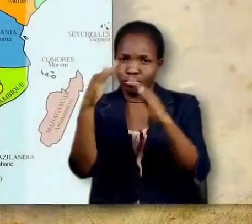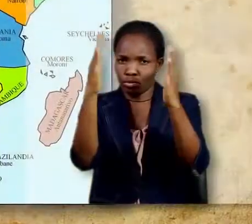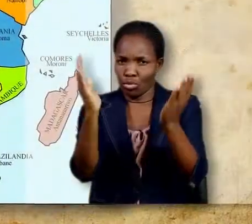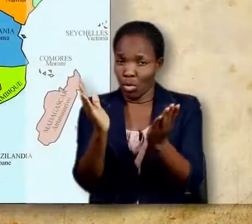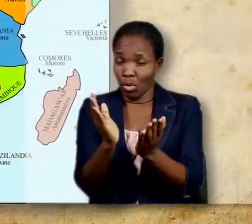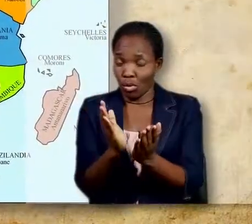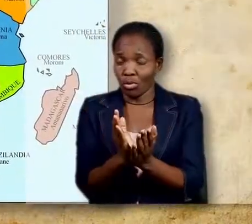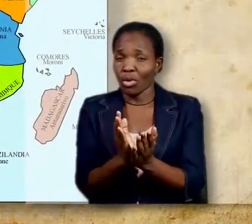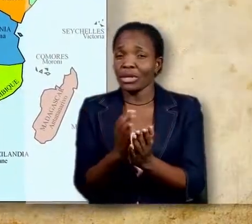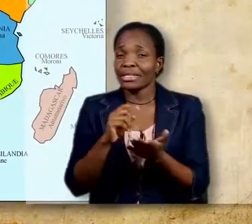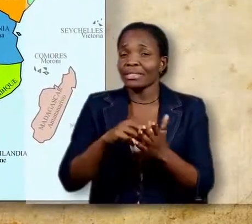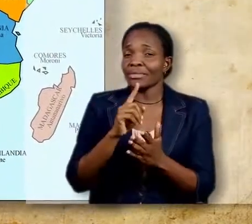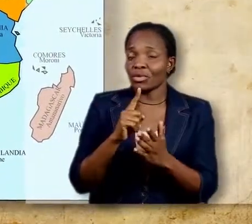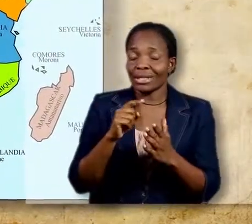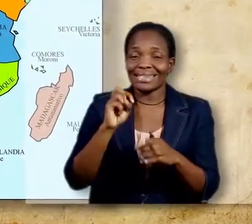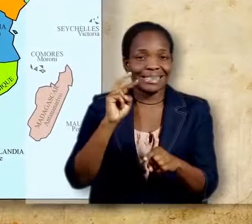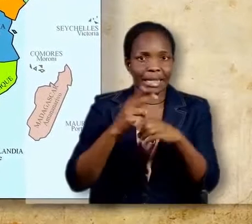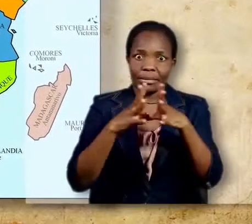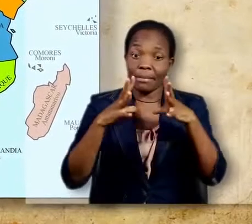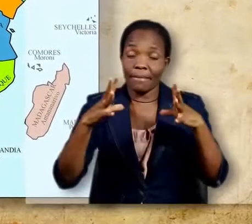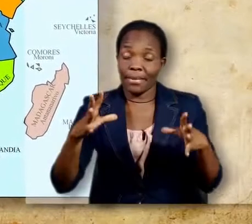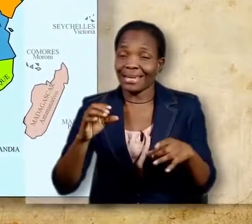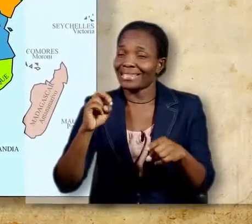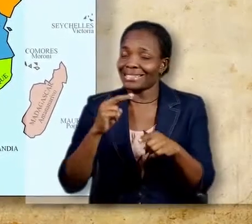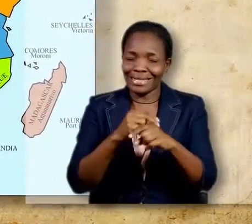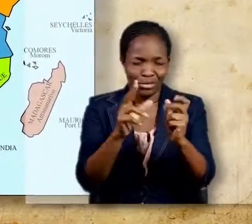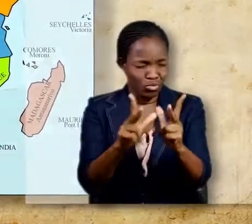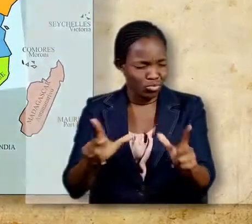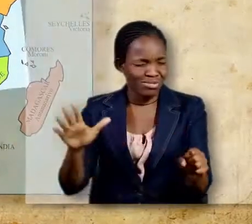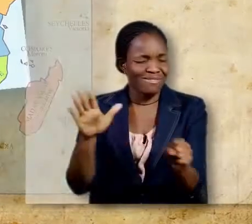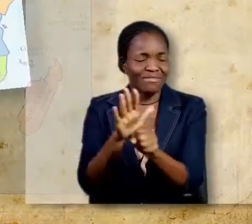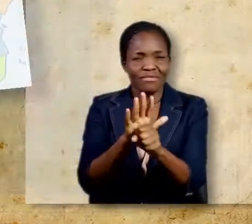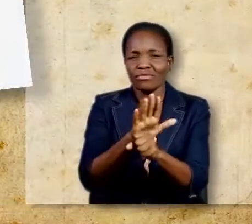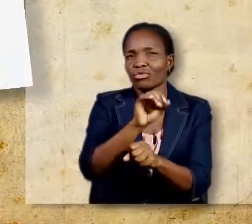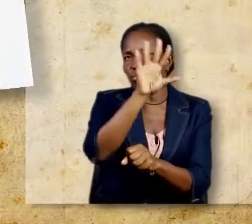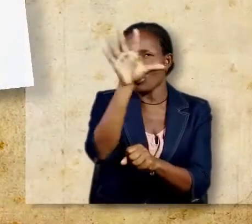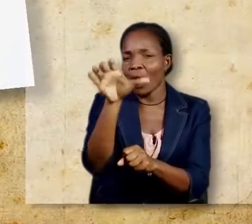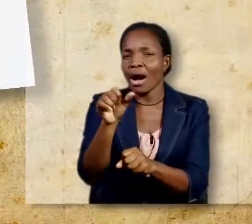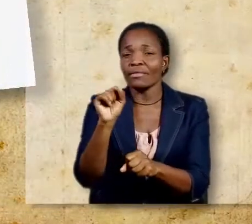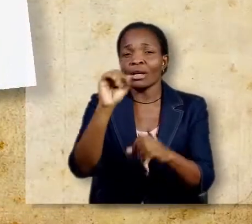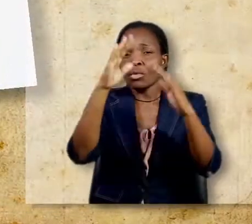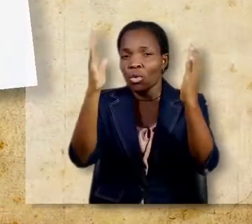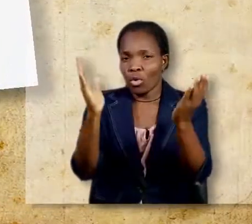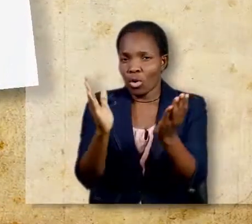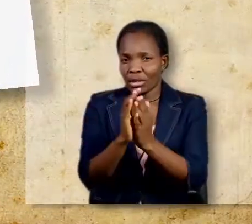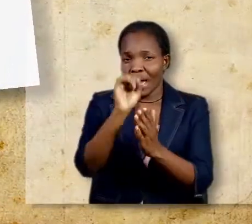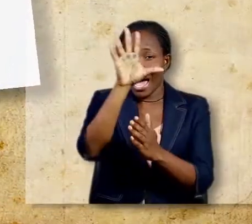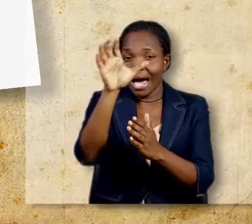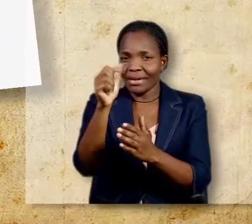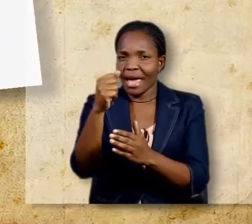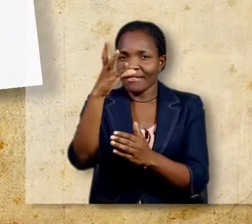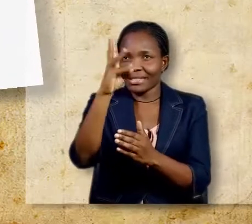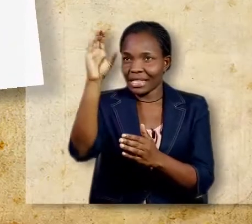words, it's the second biggest and second most crowded continent in the world. Africa covers 6% of the Earth's total